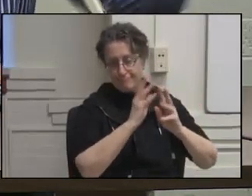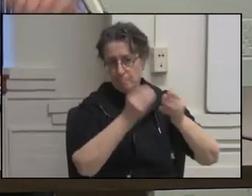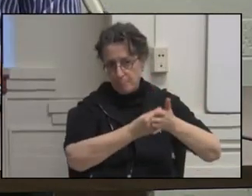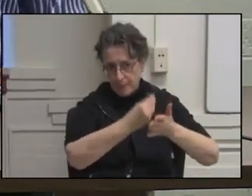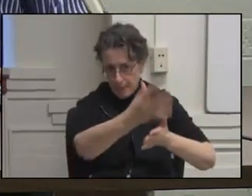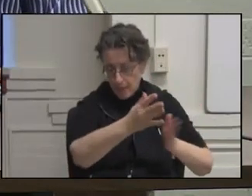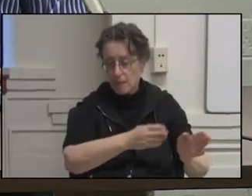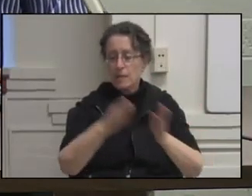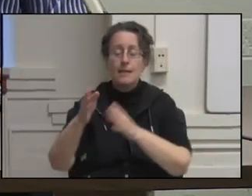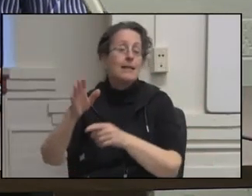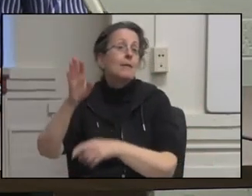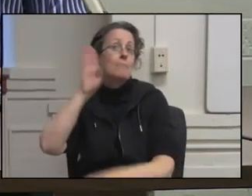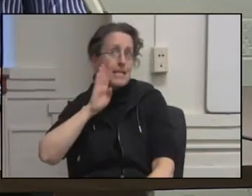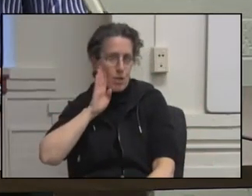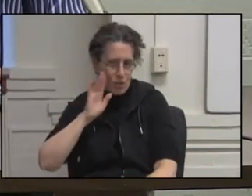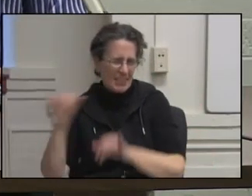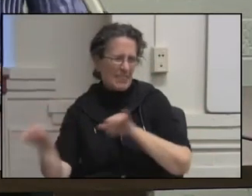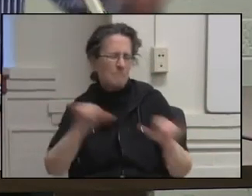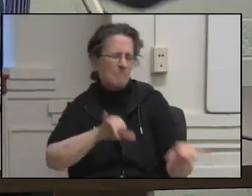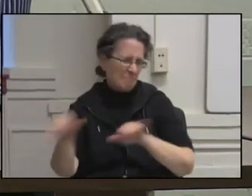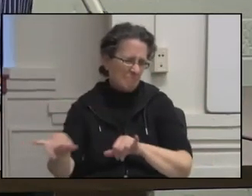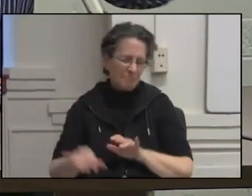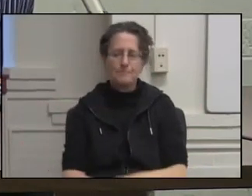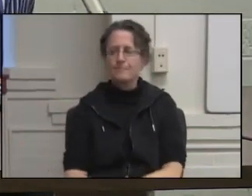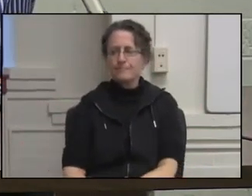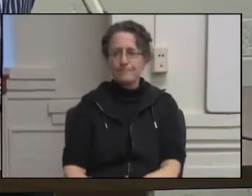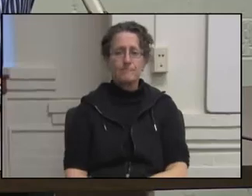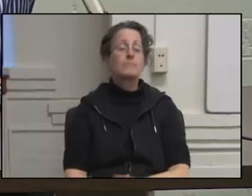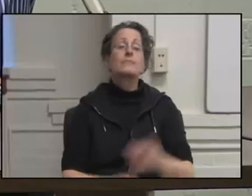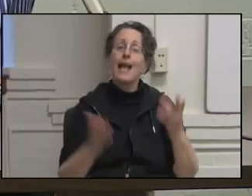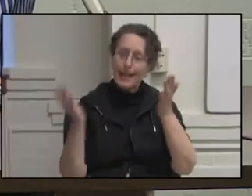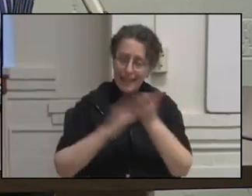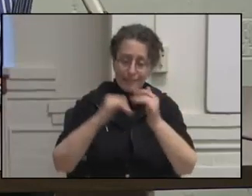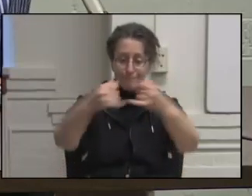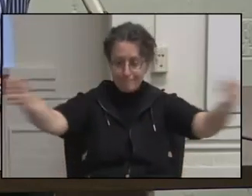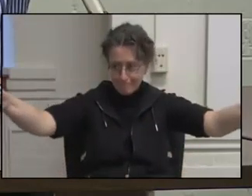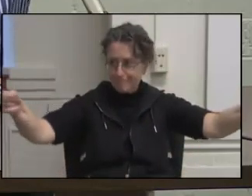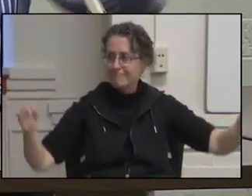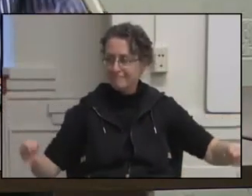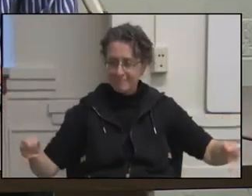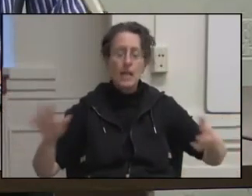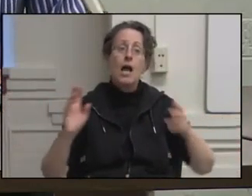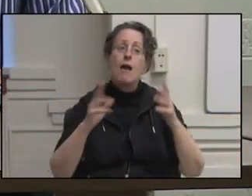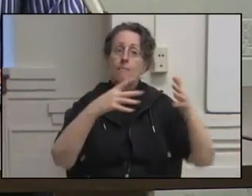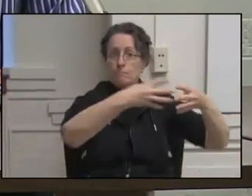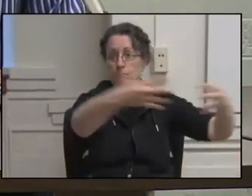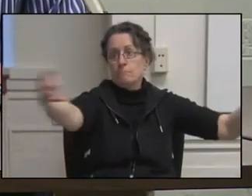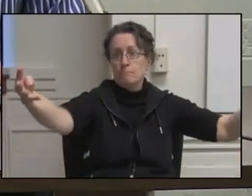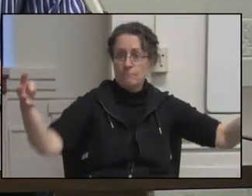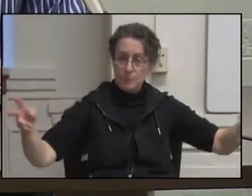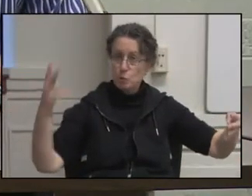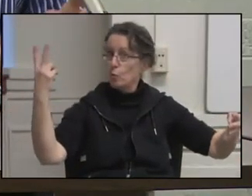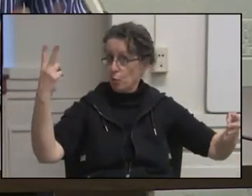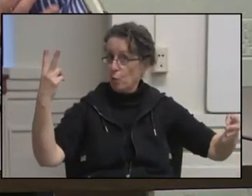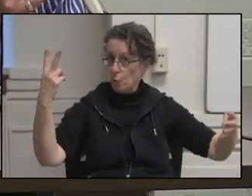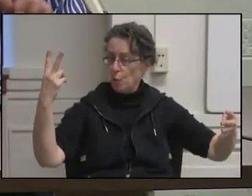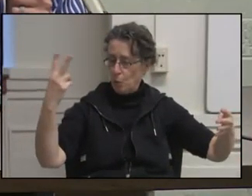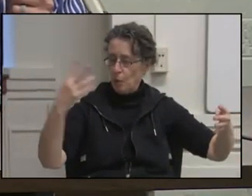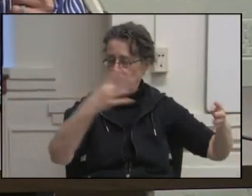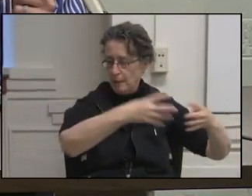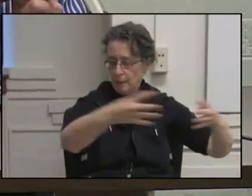end of the truck serve beer as well. And we'll have a cordoned off area, which will be double fenced. And we'll have a